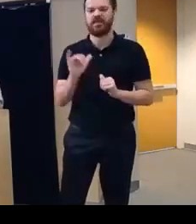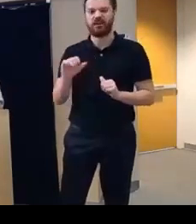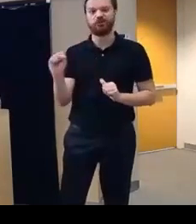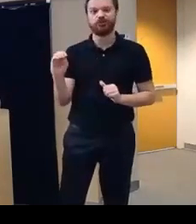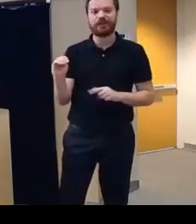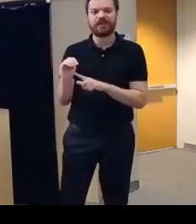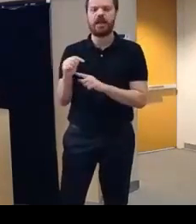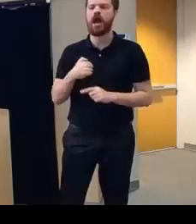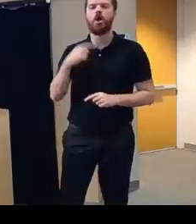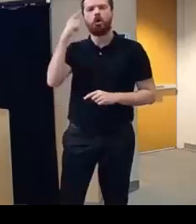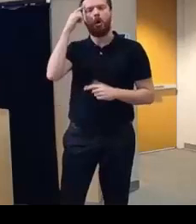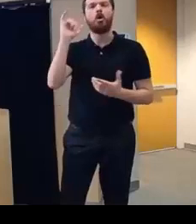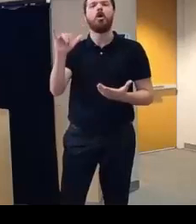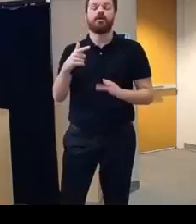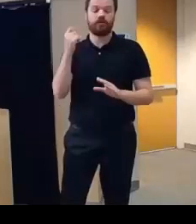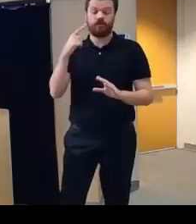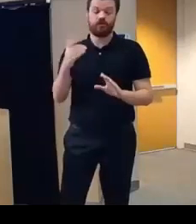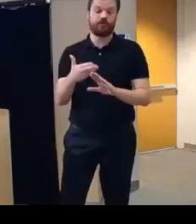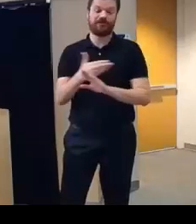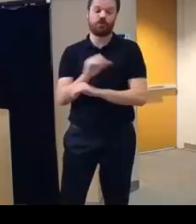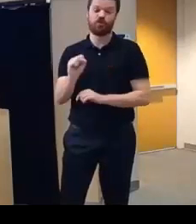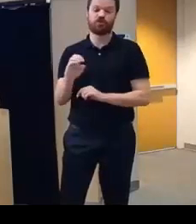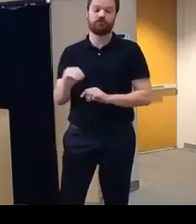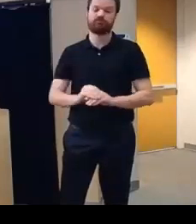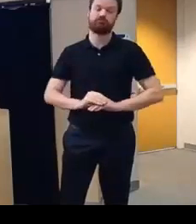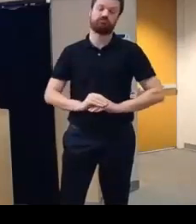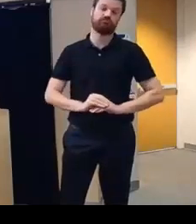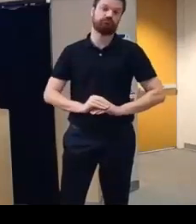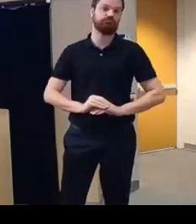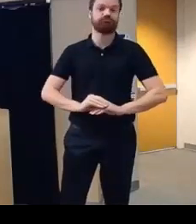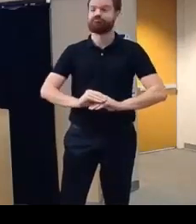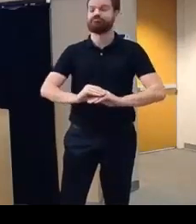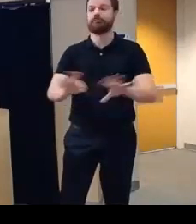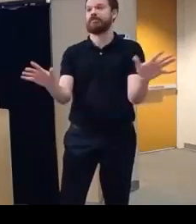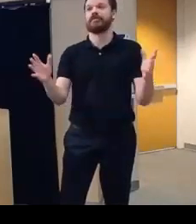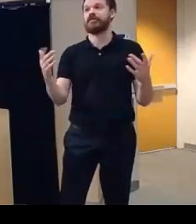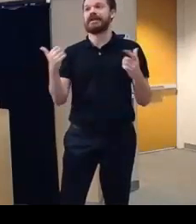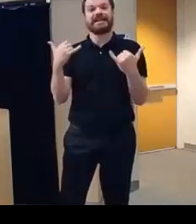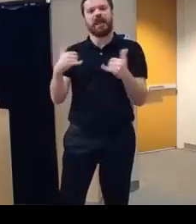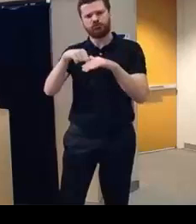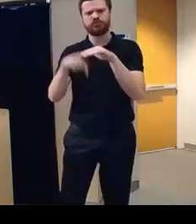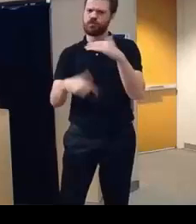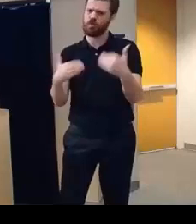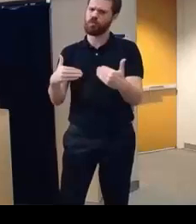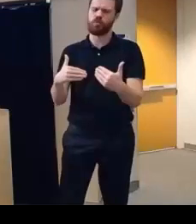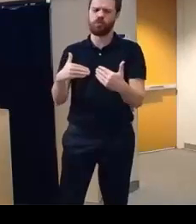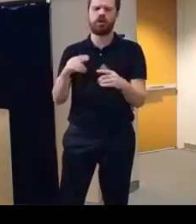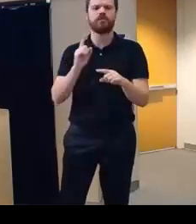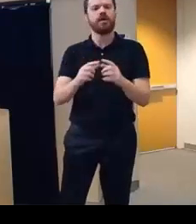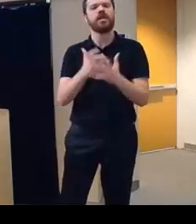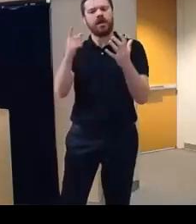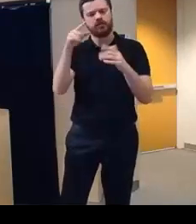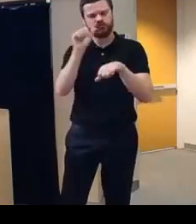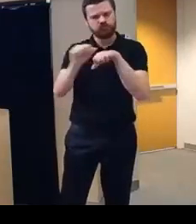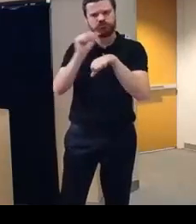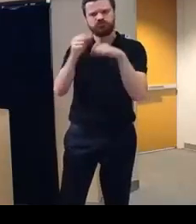like, could we tap into this? This was before social media was as I guess, detailed as it is now, but there was a lot that they were doing